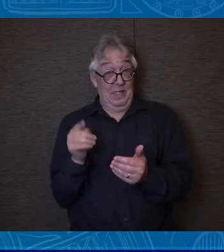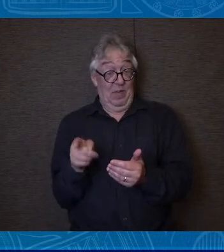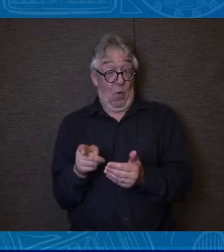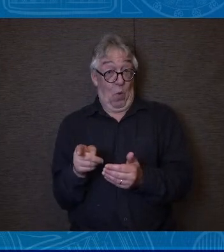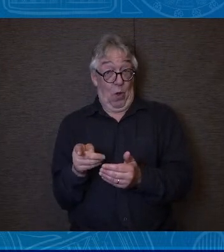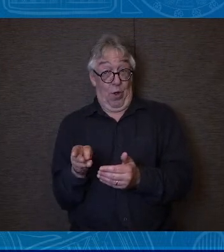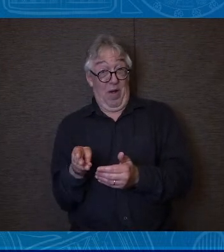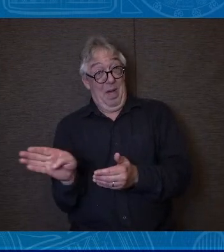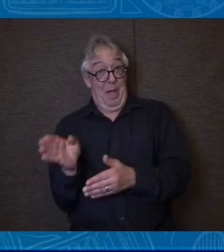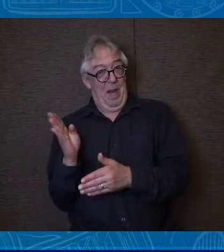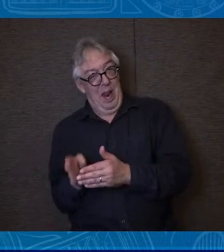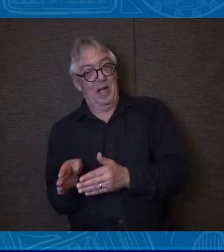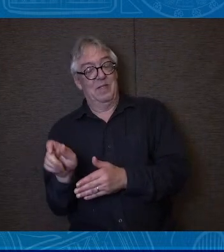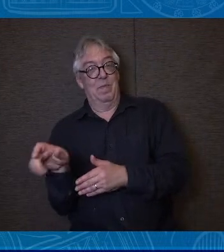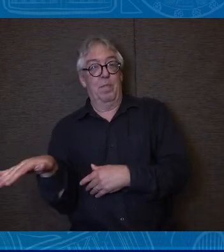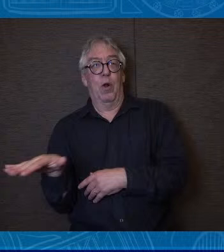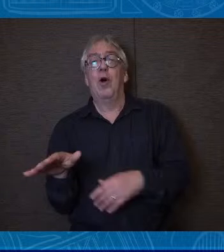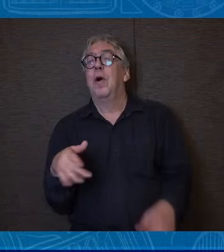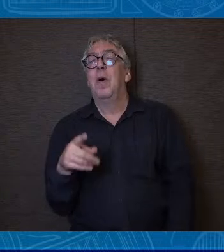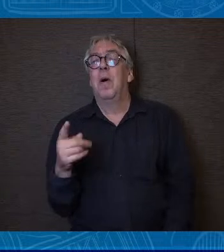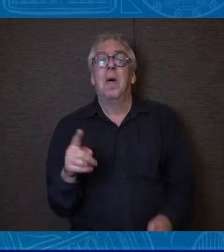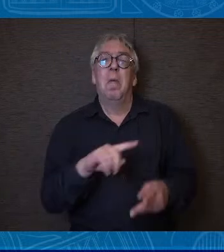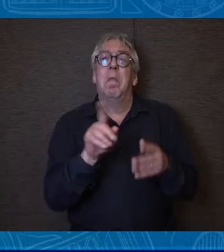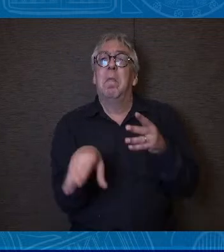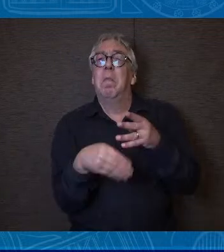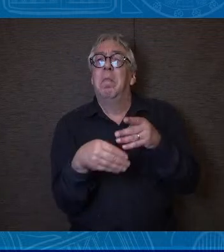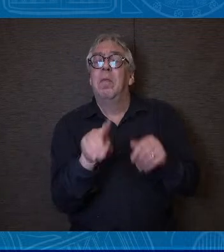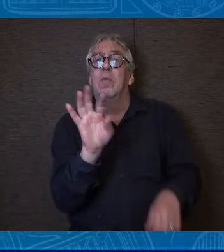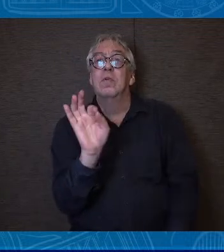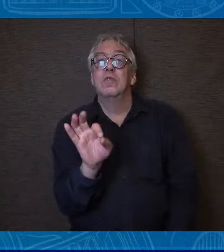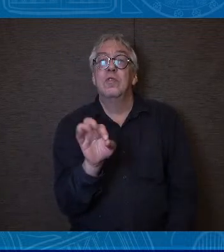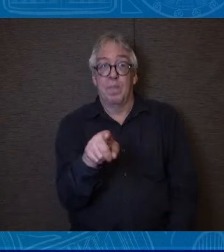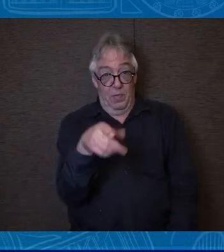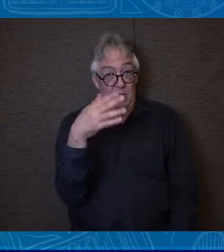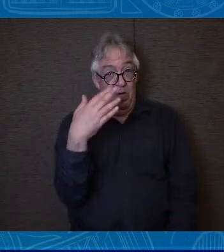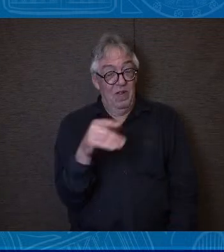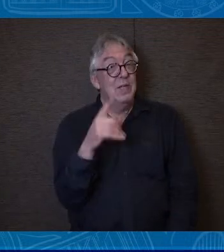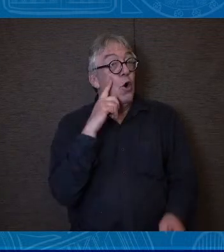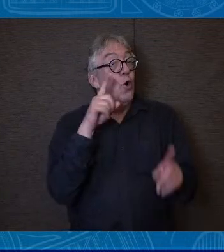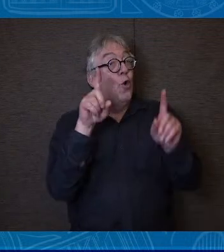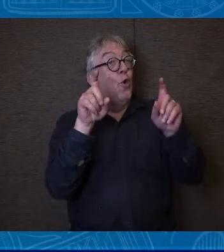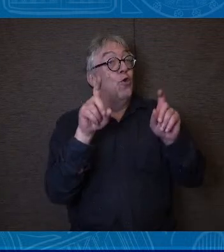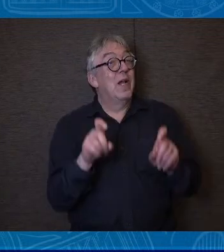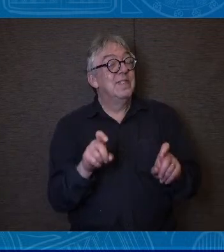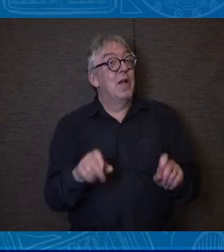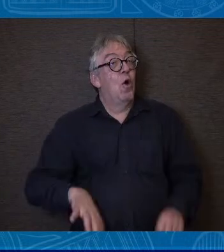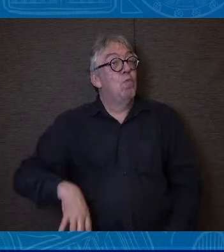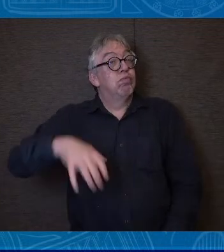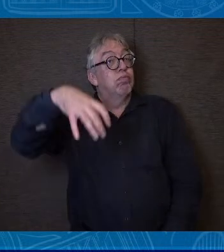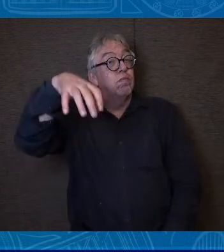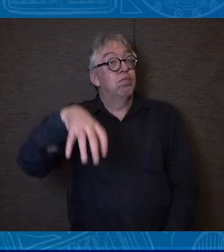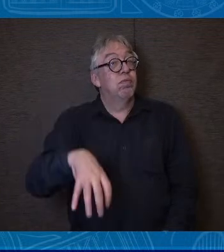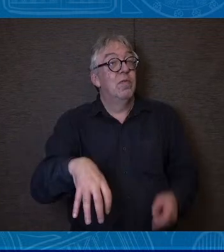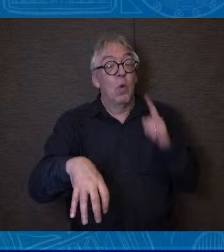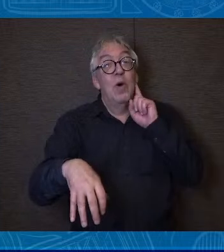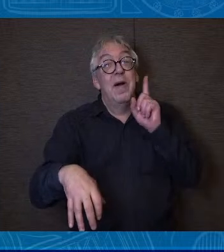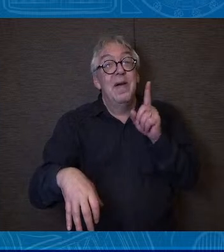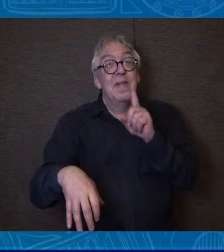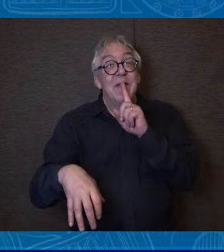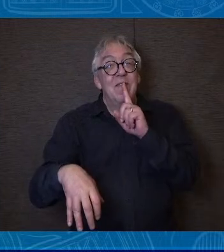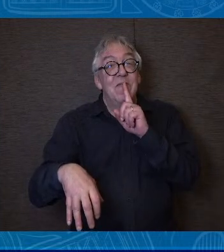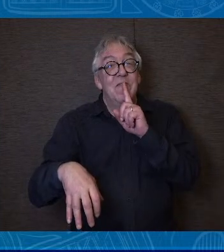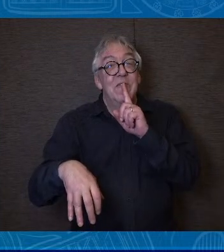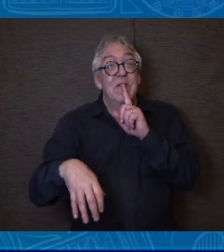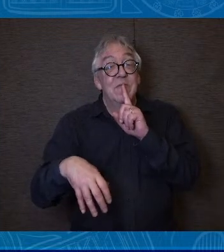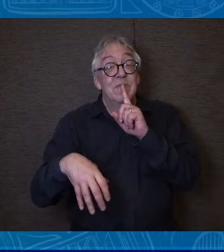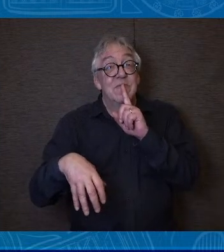question is, have you done with the vibration thing for the deaf, which can set the alarm like